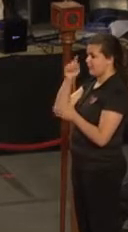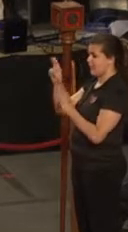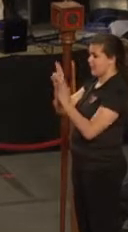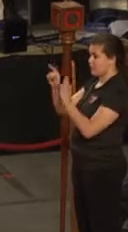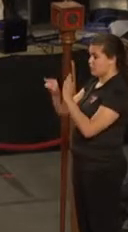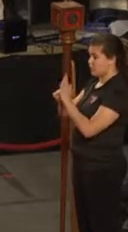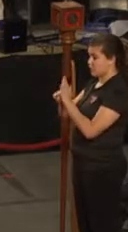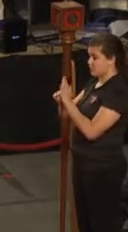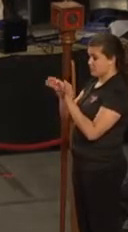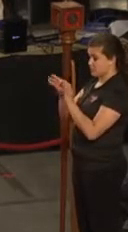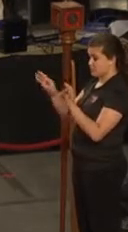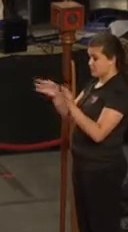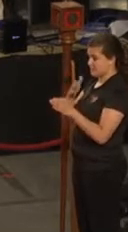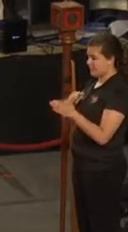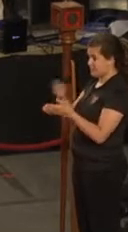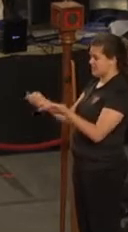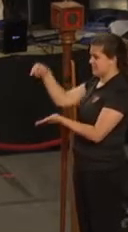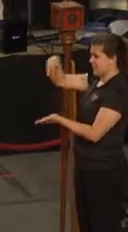remain standing?